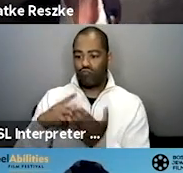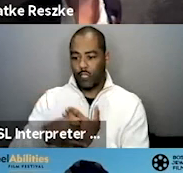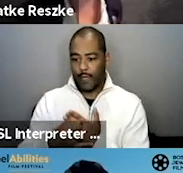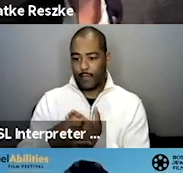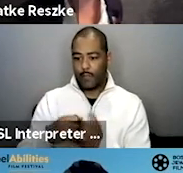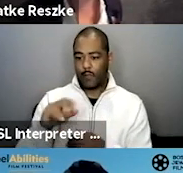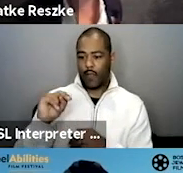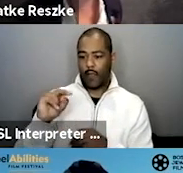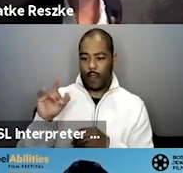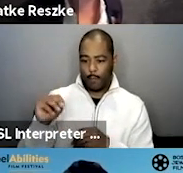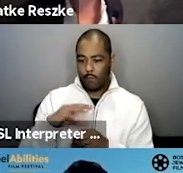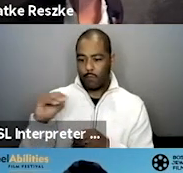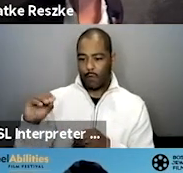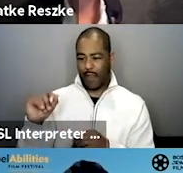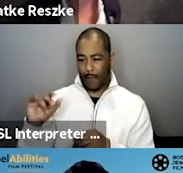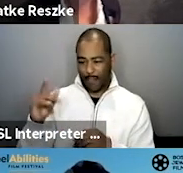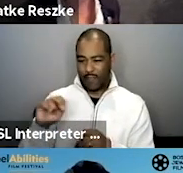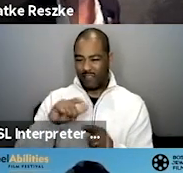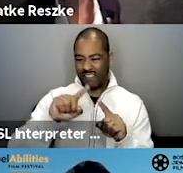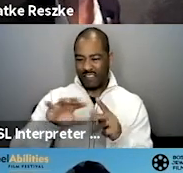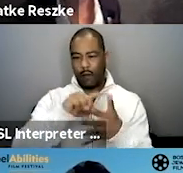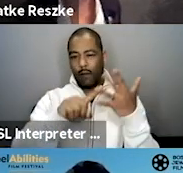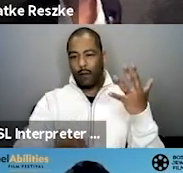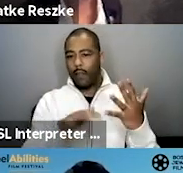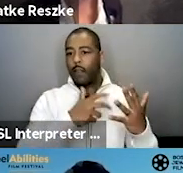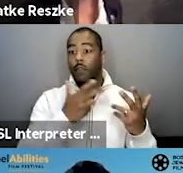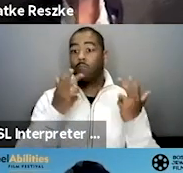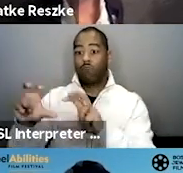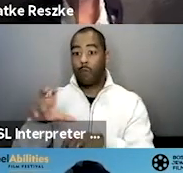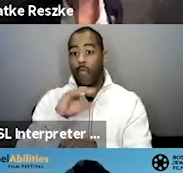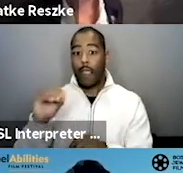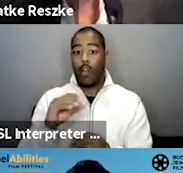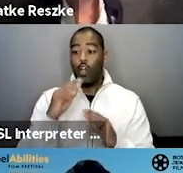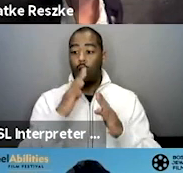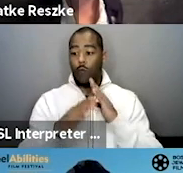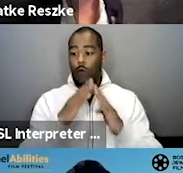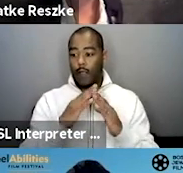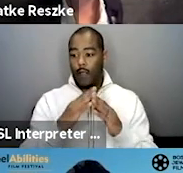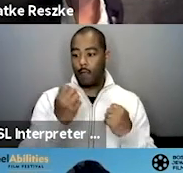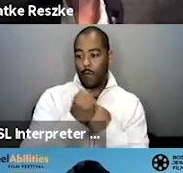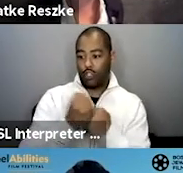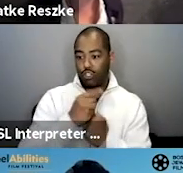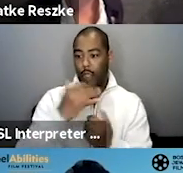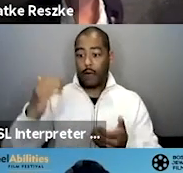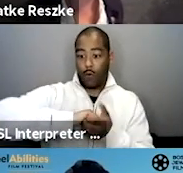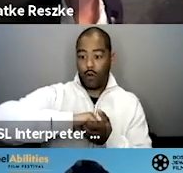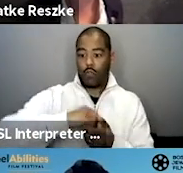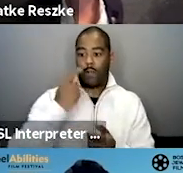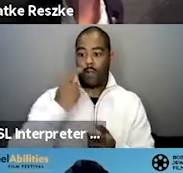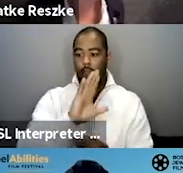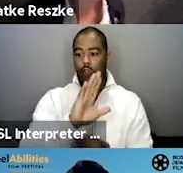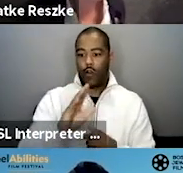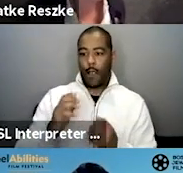many film sponsors and community partners for their financial and promotional support. And we appreciate